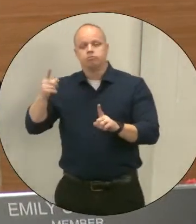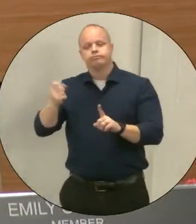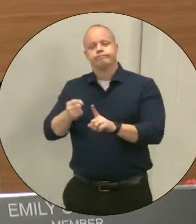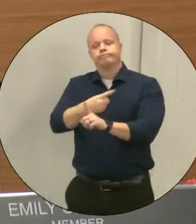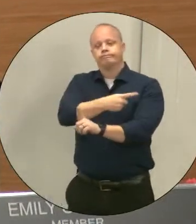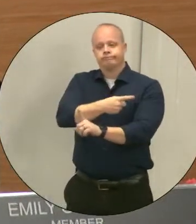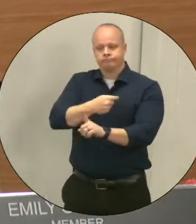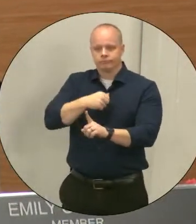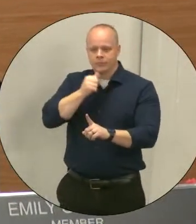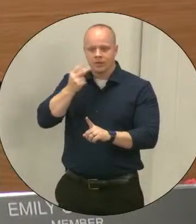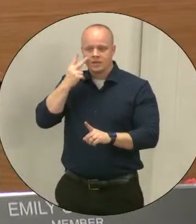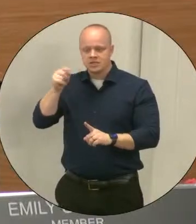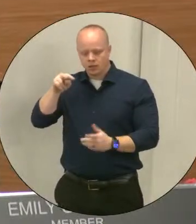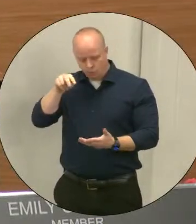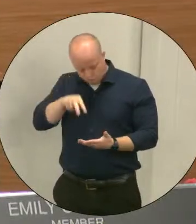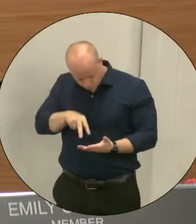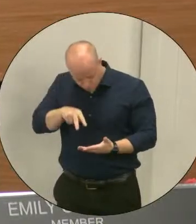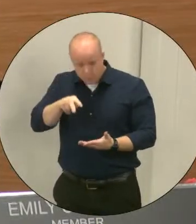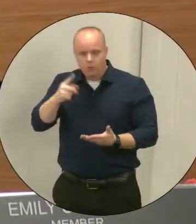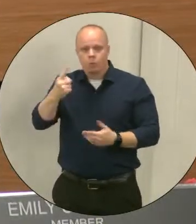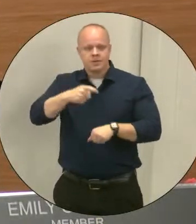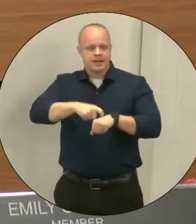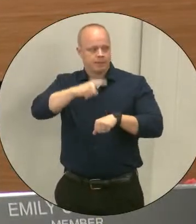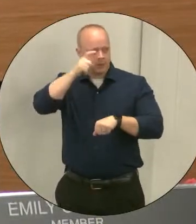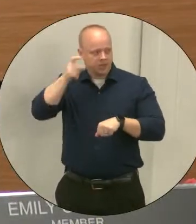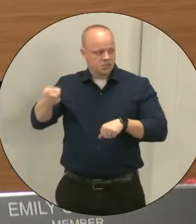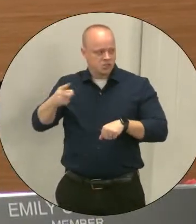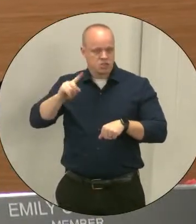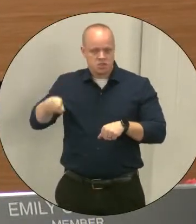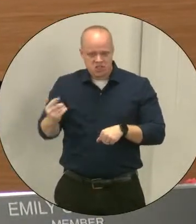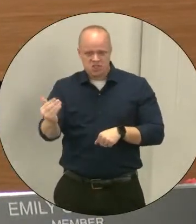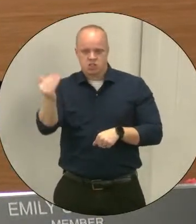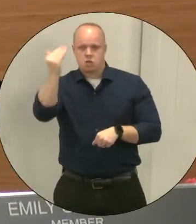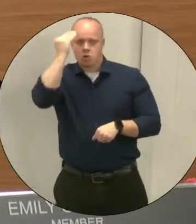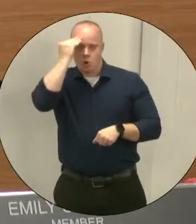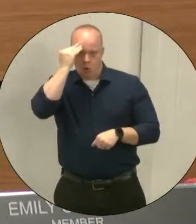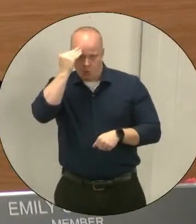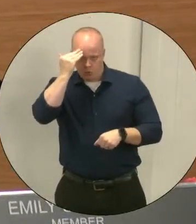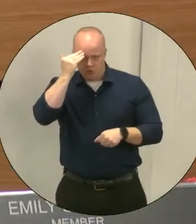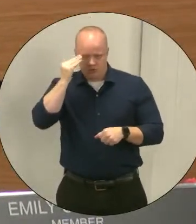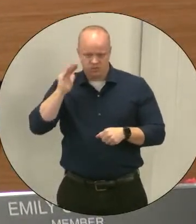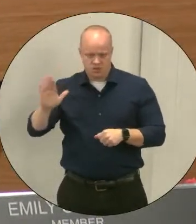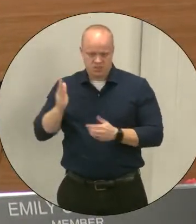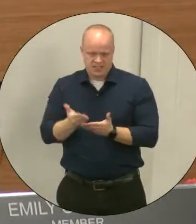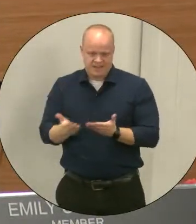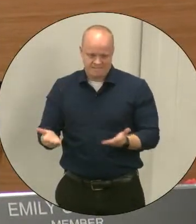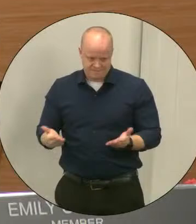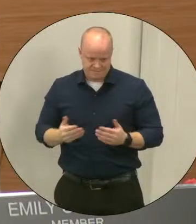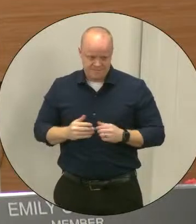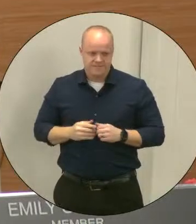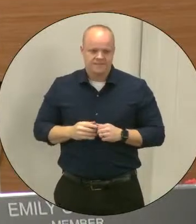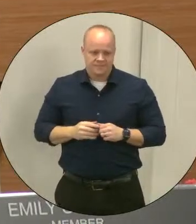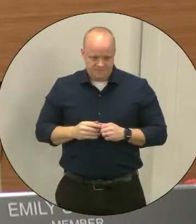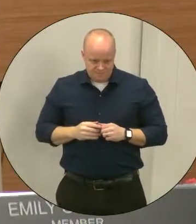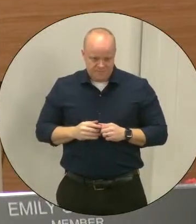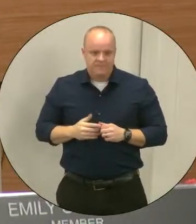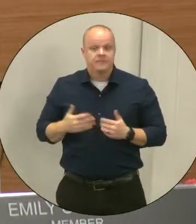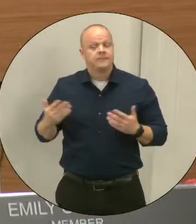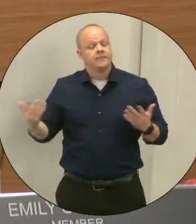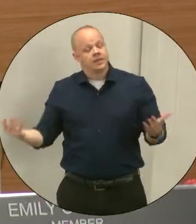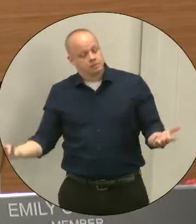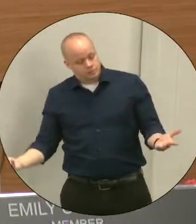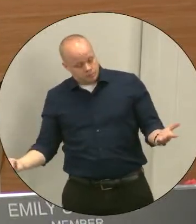didn't see her look down one time, and I think the reason for that was because she just knows this stuff. That